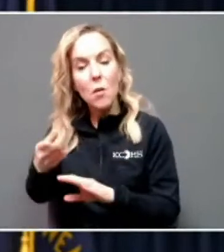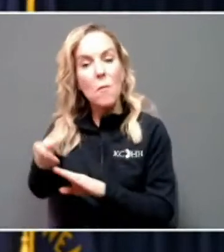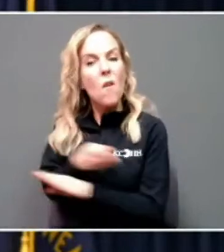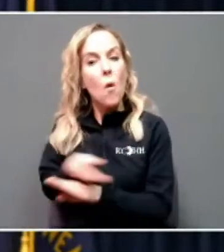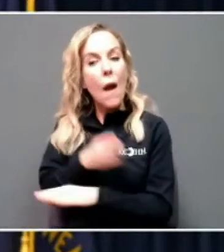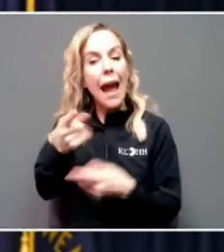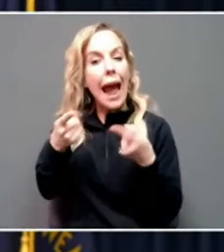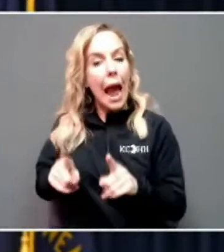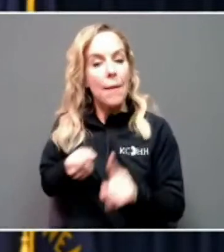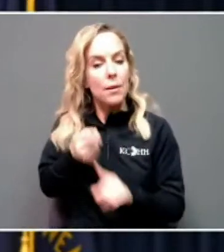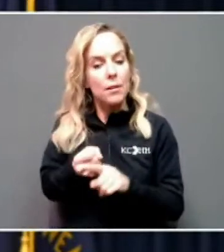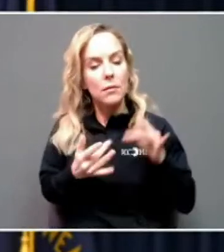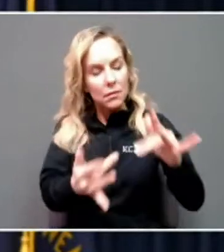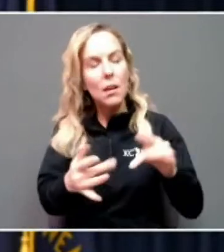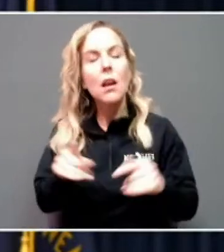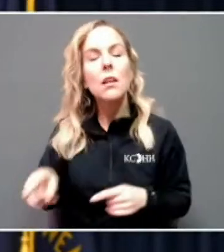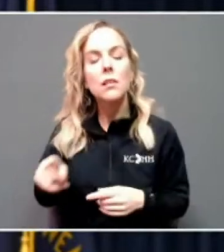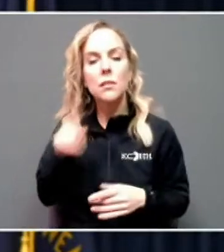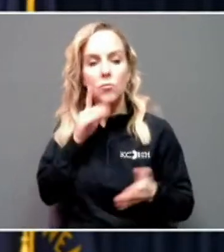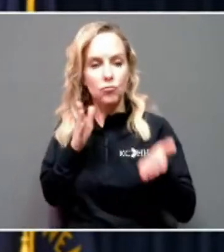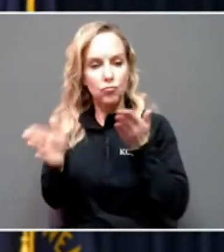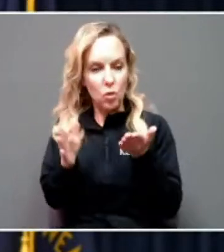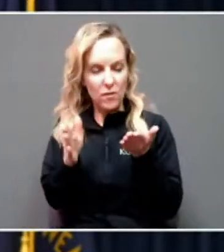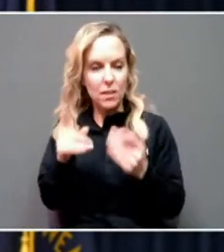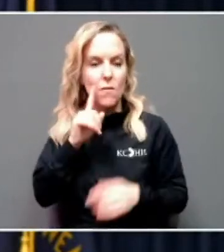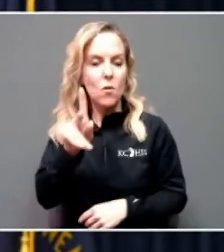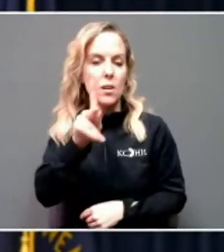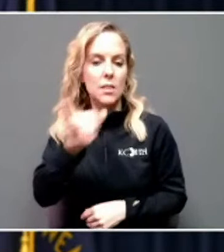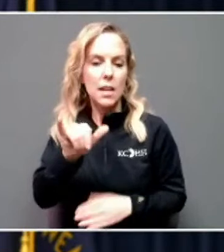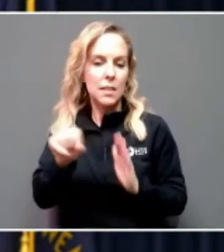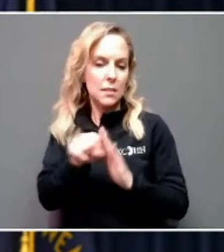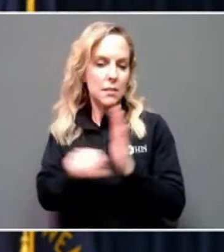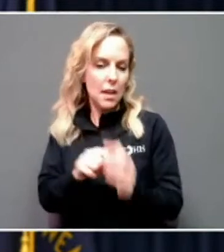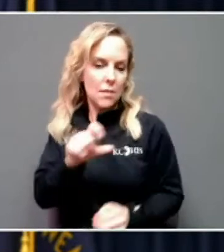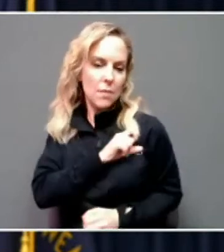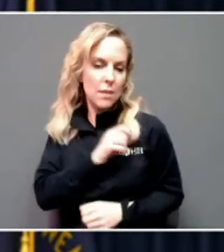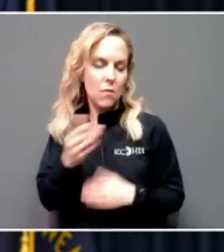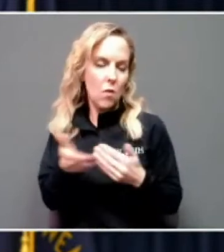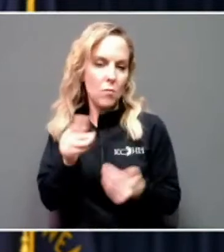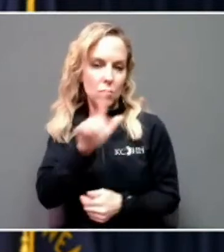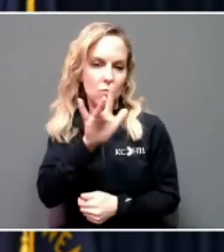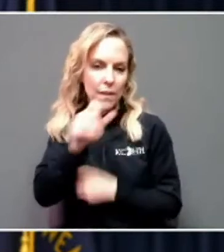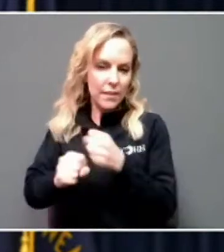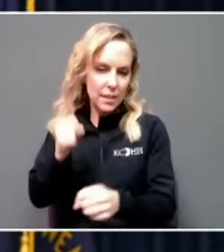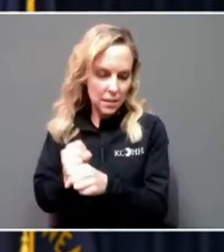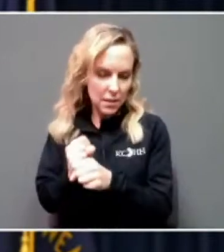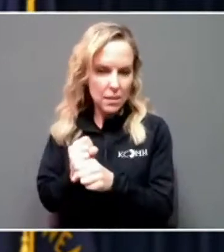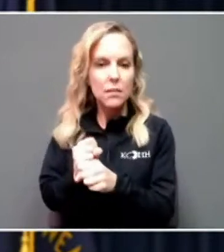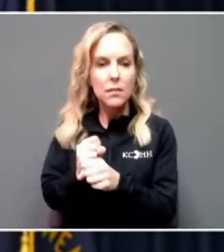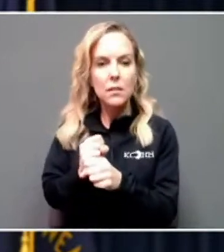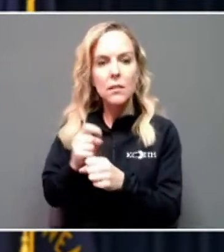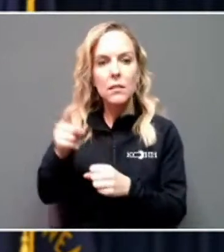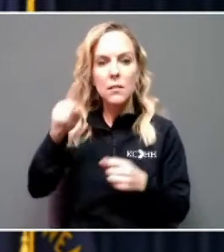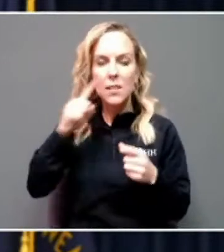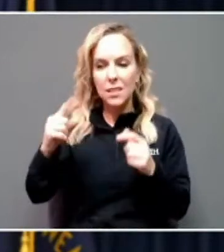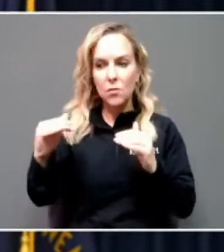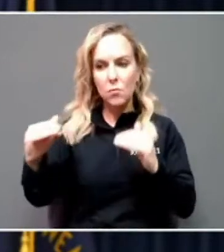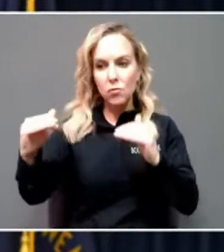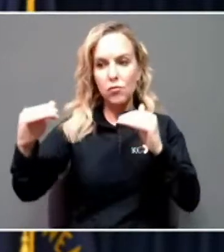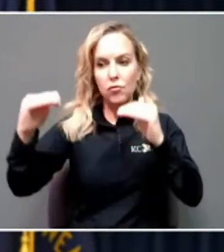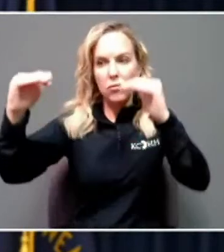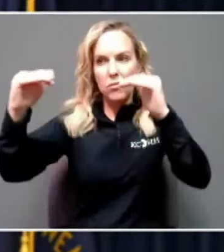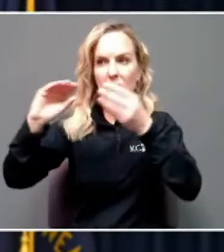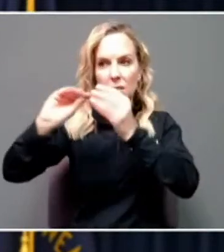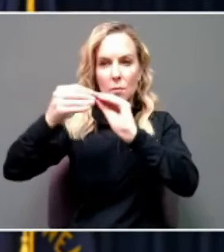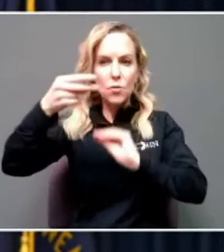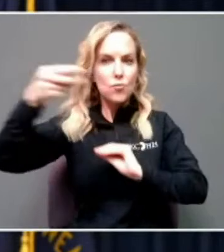the Kentucky State Police for almost 25 years as a trooper and in all supervisory ranks. I think he was maybe even number 2